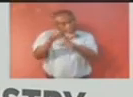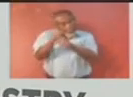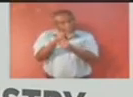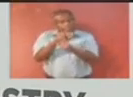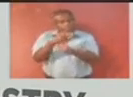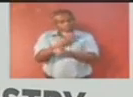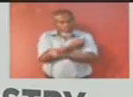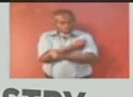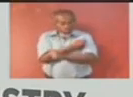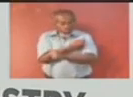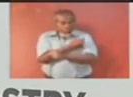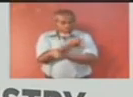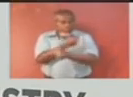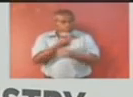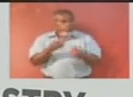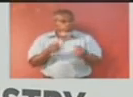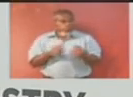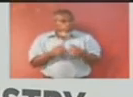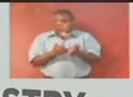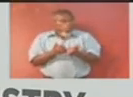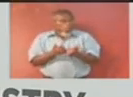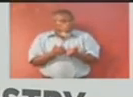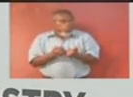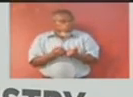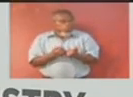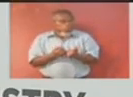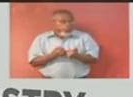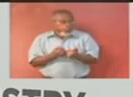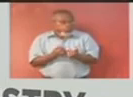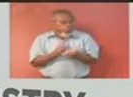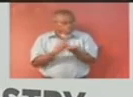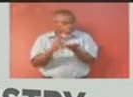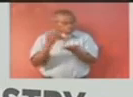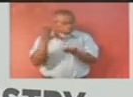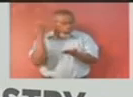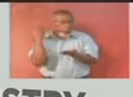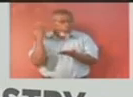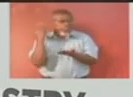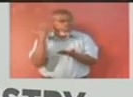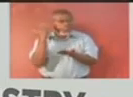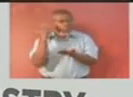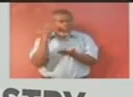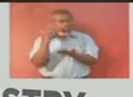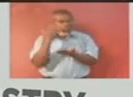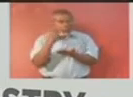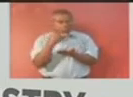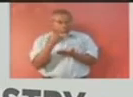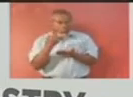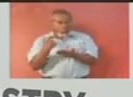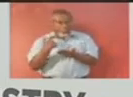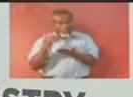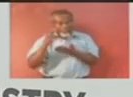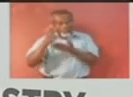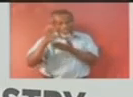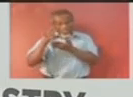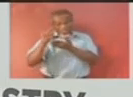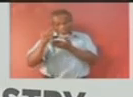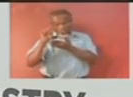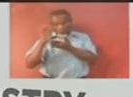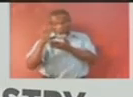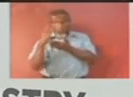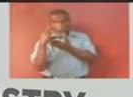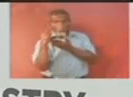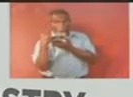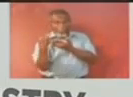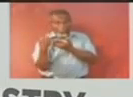is that last week, according to the Director General, there were more than 5.4 million